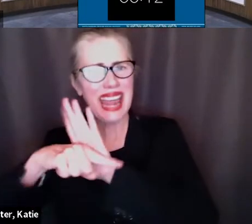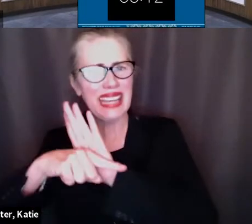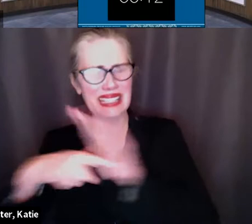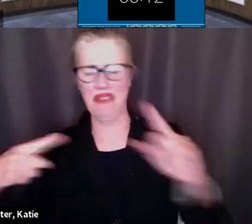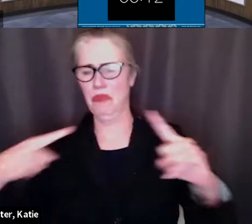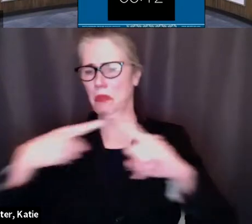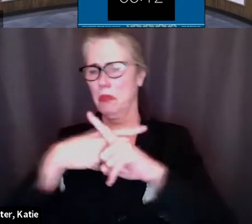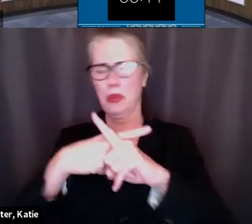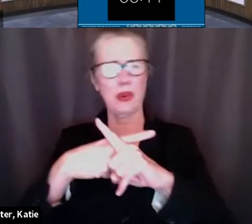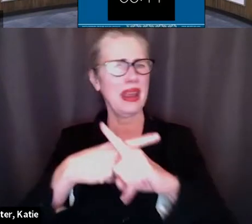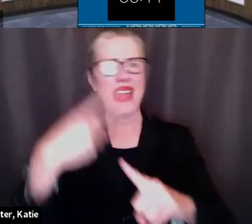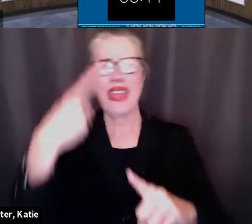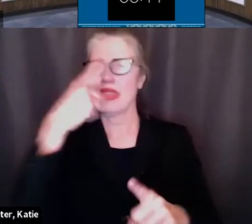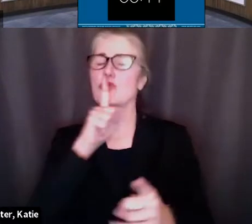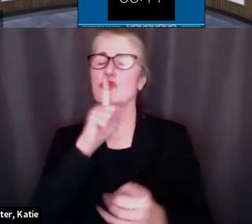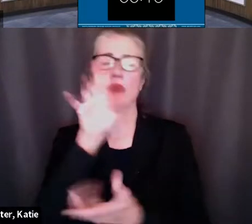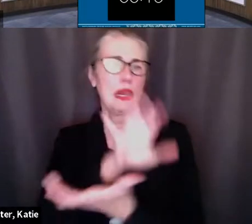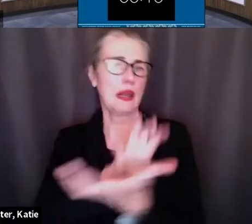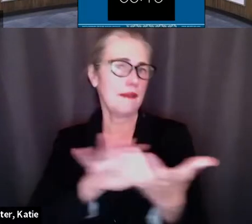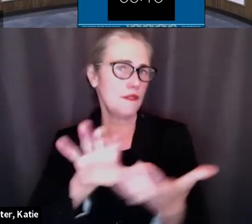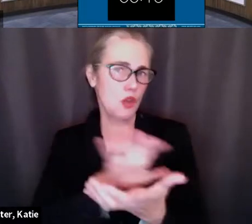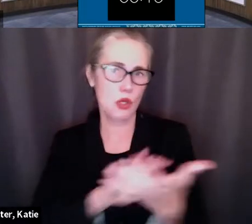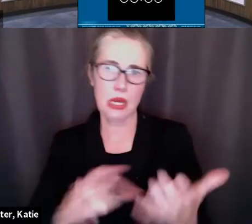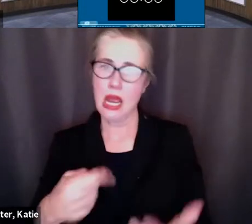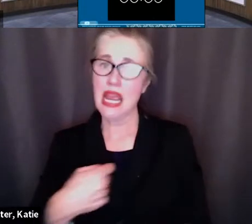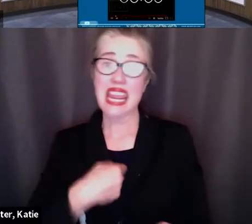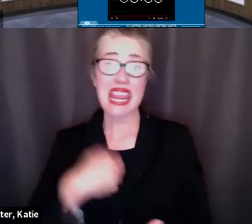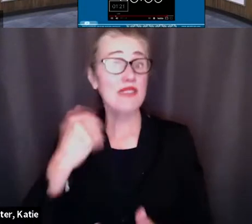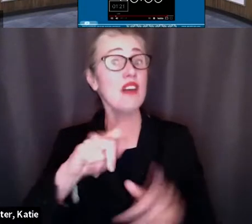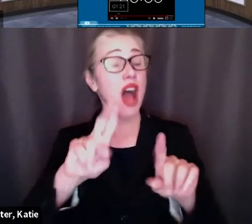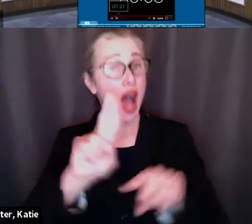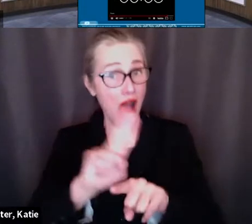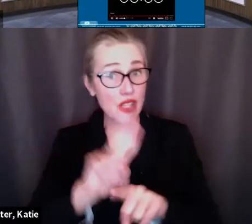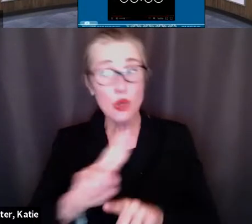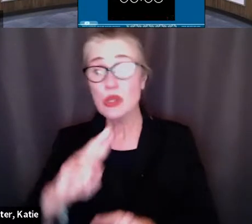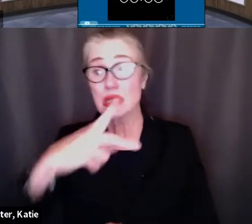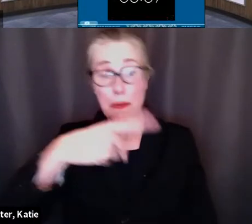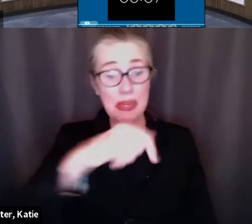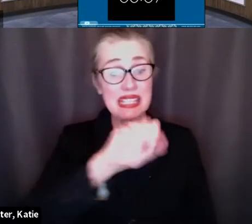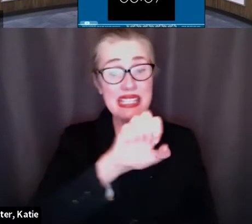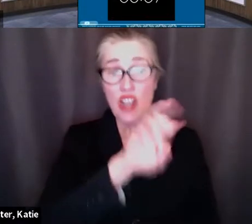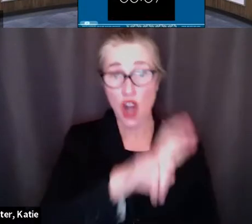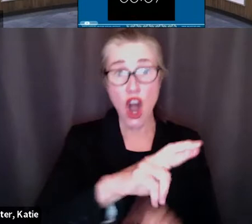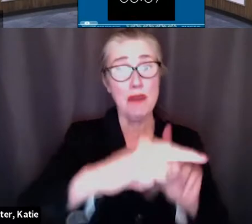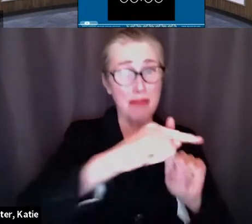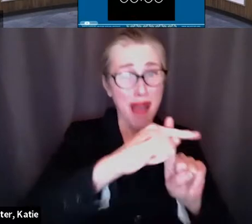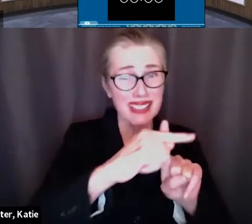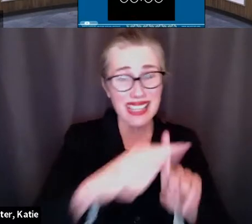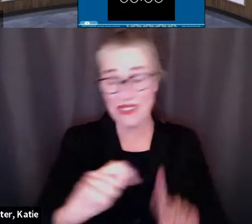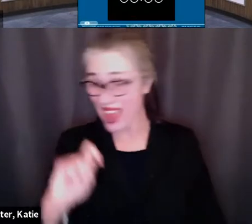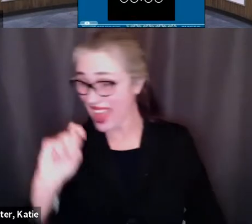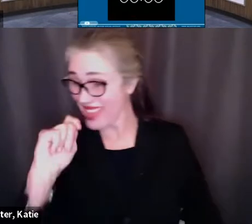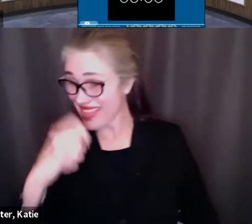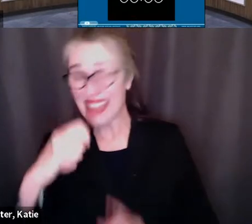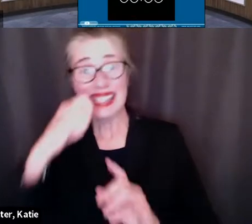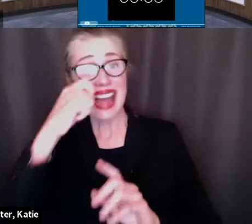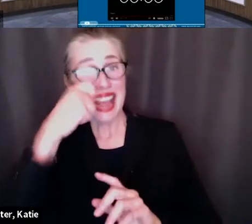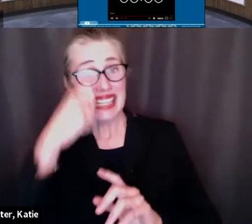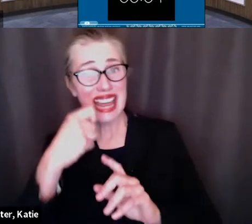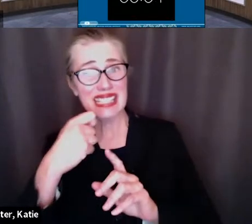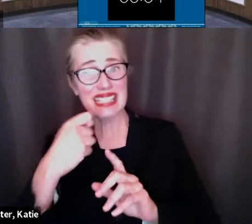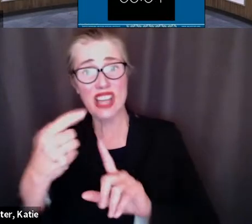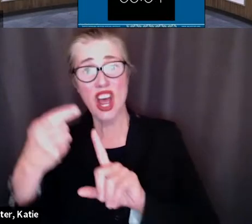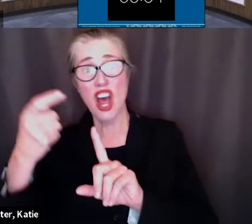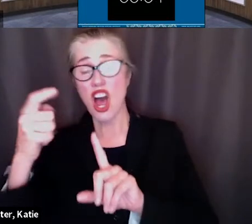positive on a pcr test i will test negative on a rapid test and so show us your data this has to